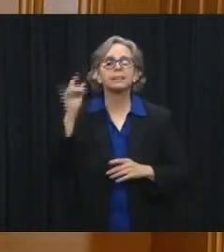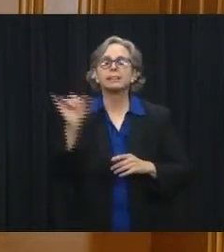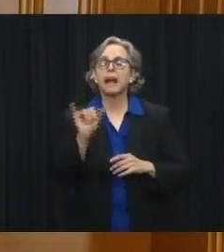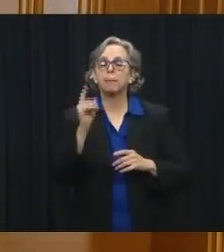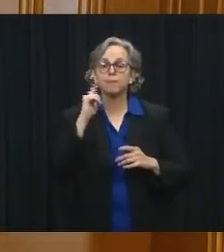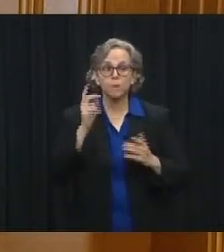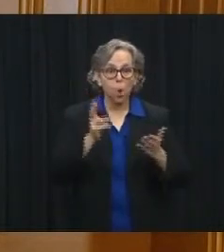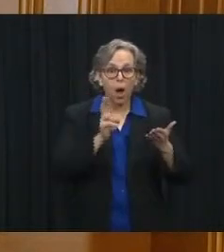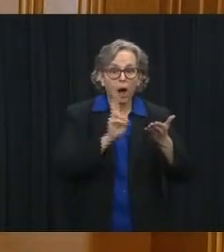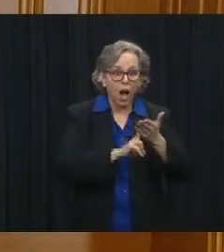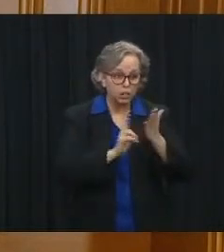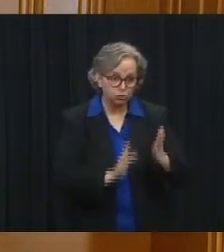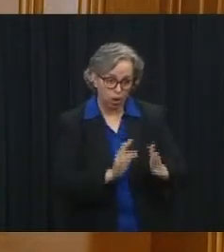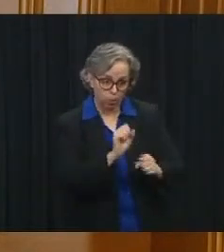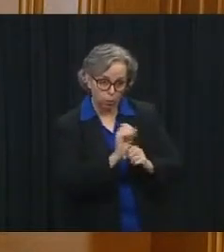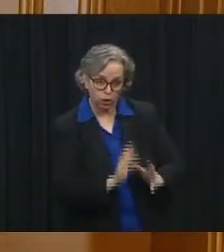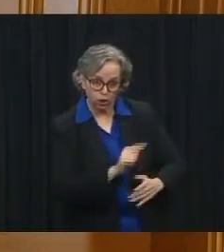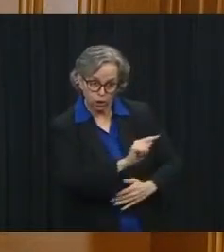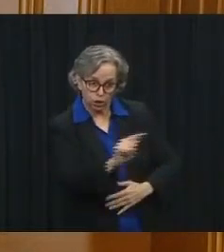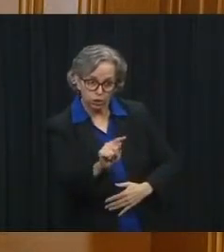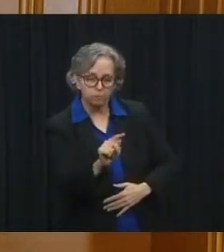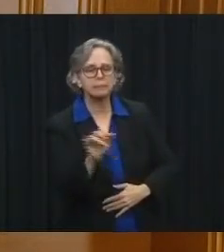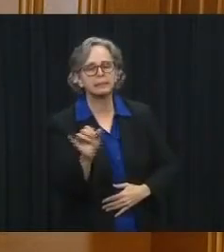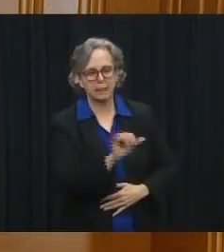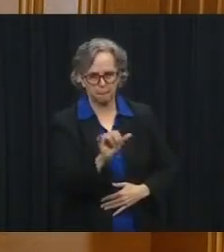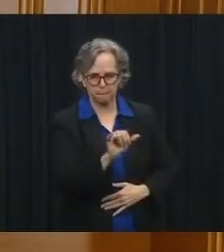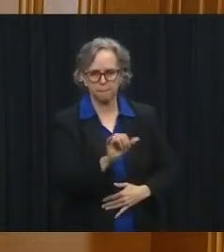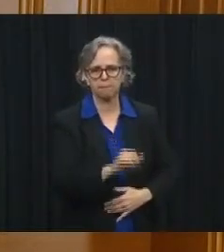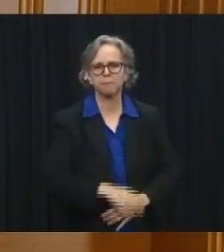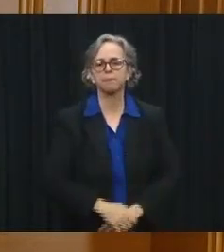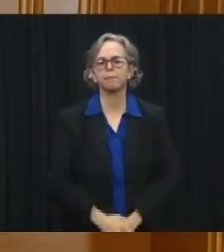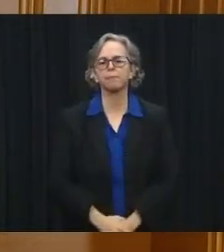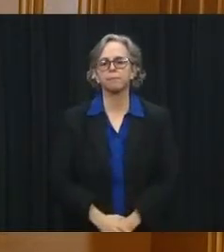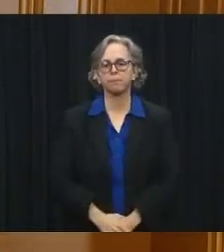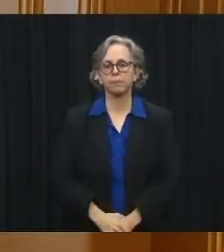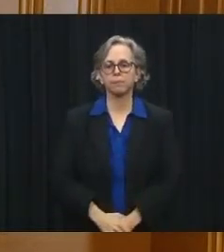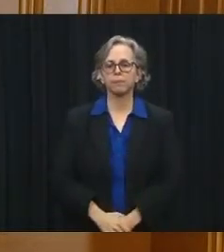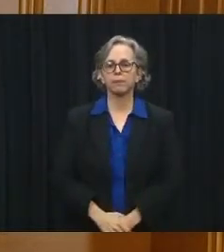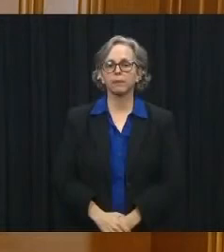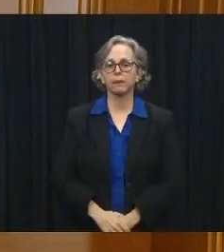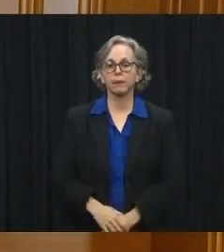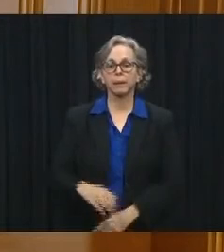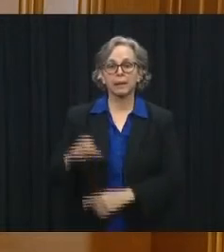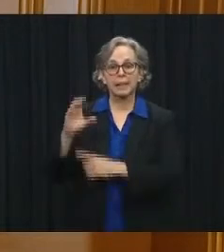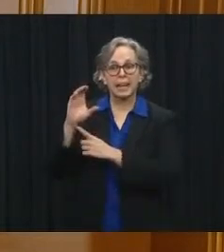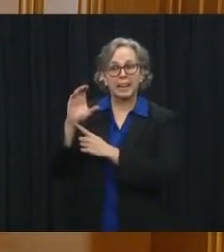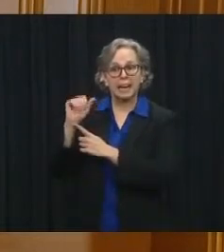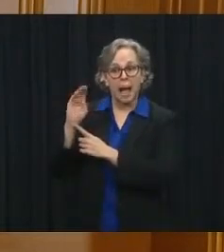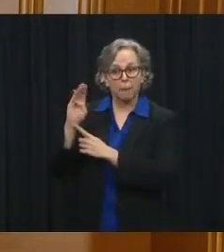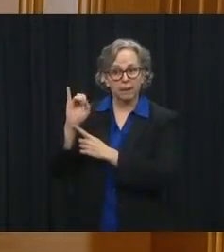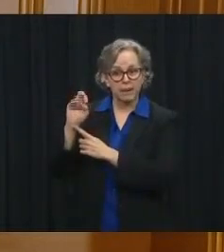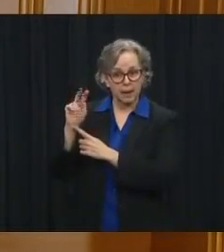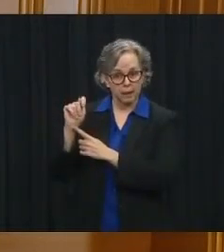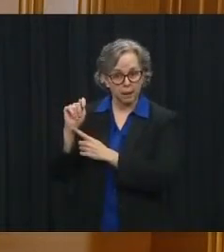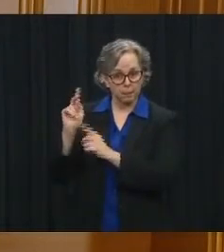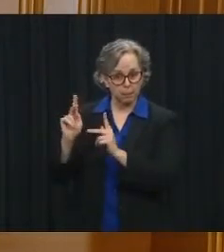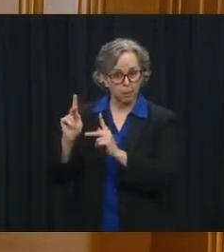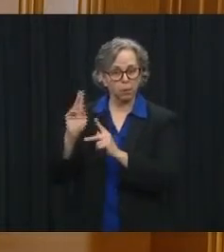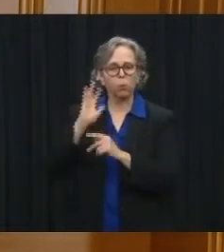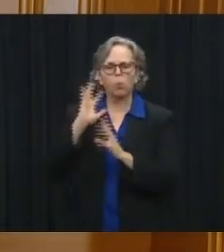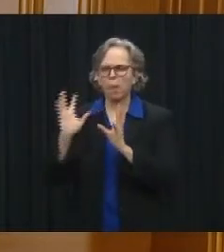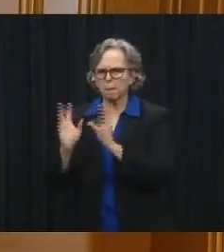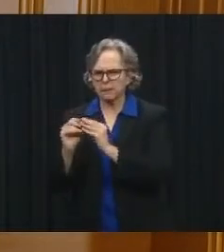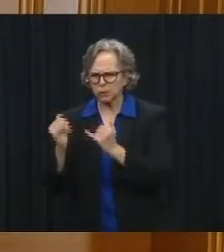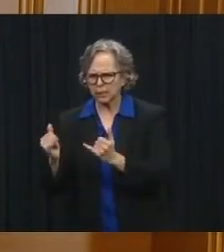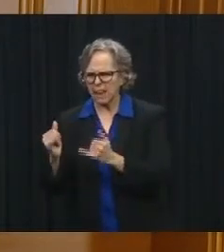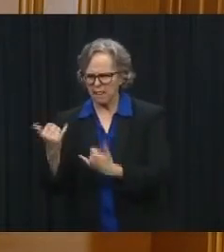All members of the cabinet, I'm having a conference call with members of the cabinet at 4 o'clock today. We've already